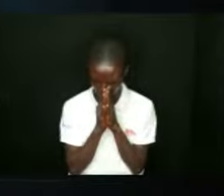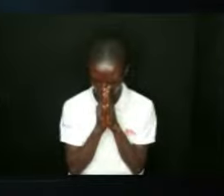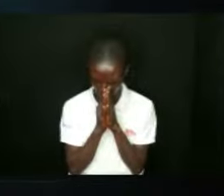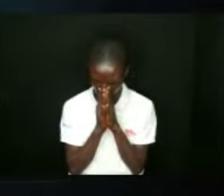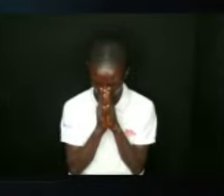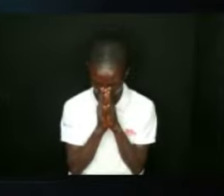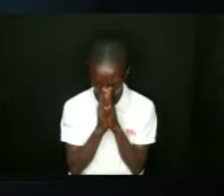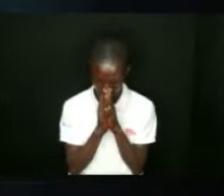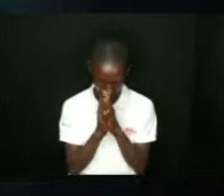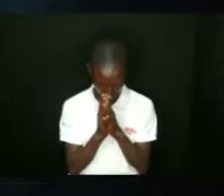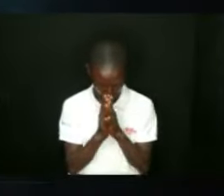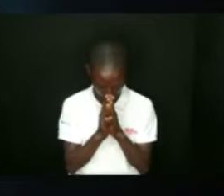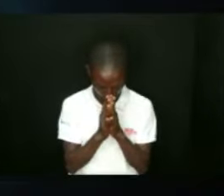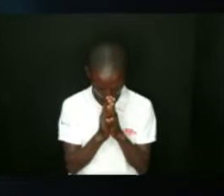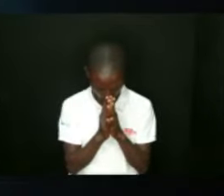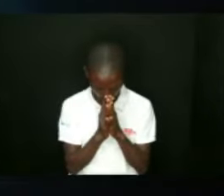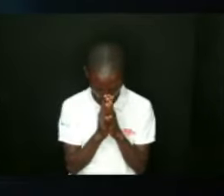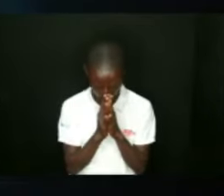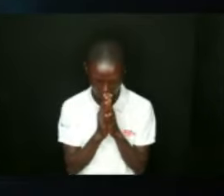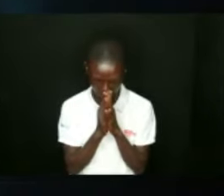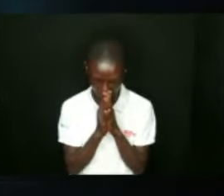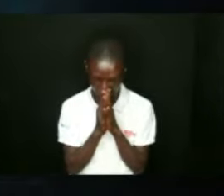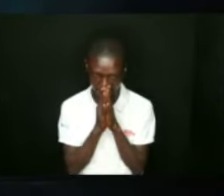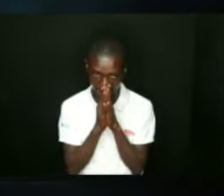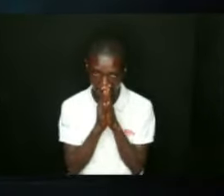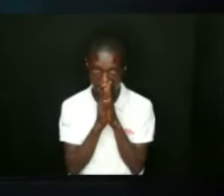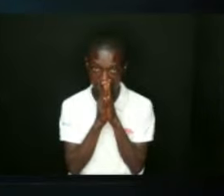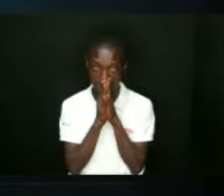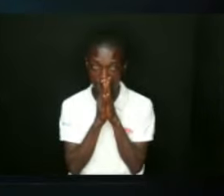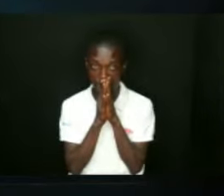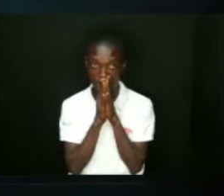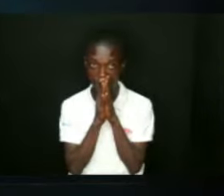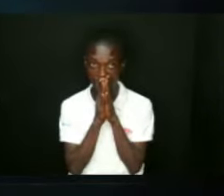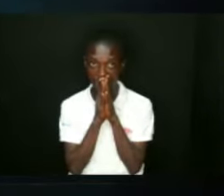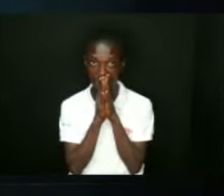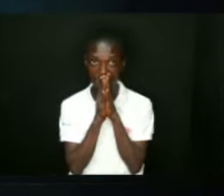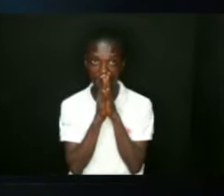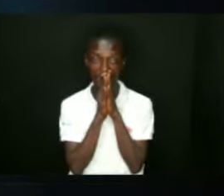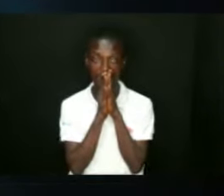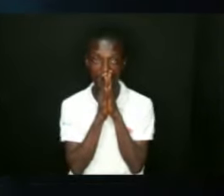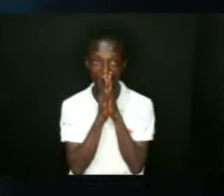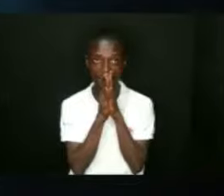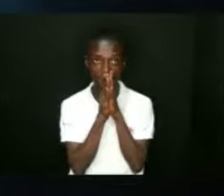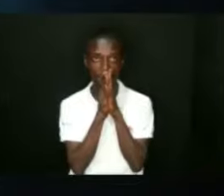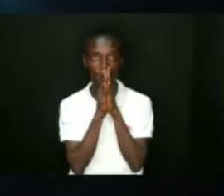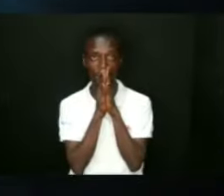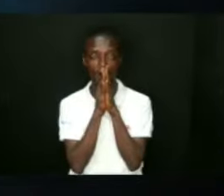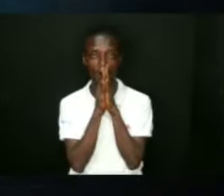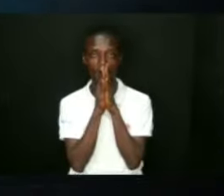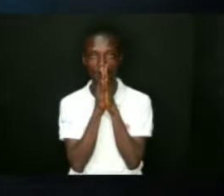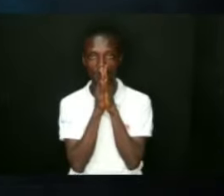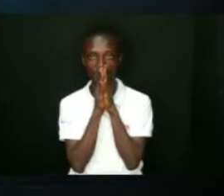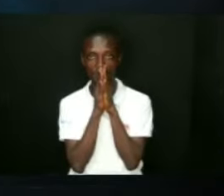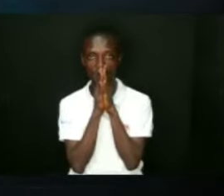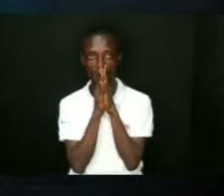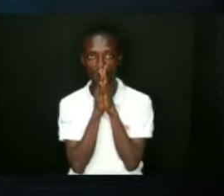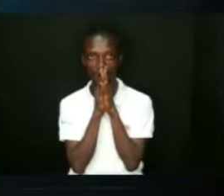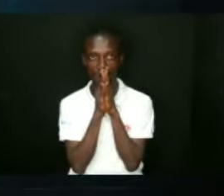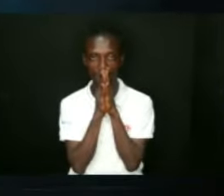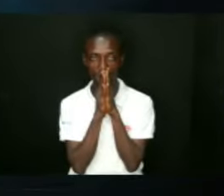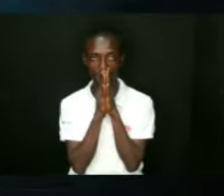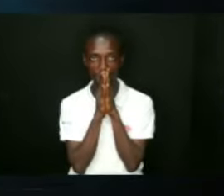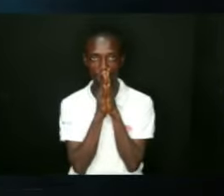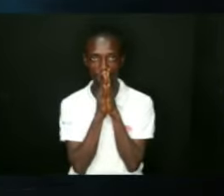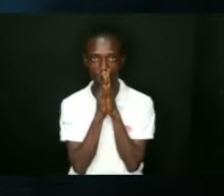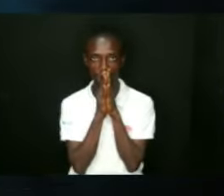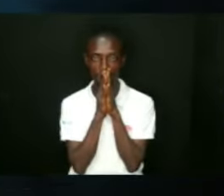Master, our Lord and our Savior, our Redeemer. We have every reason to thank you, Lord. Thank you for life. We